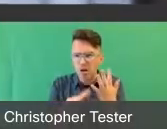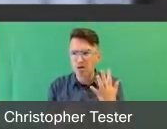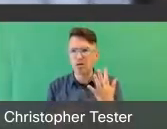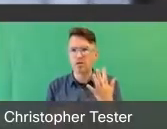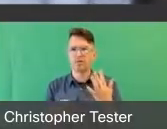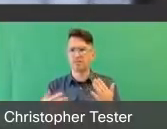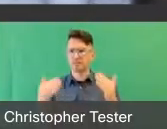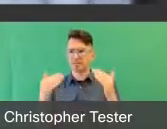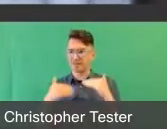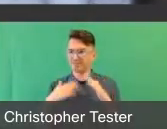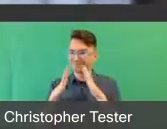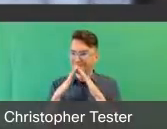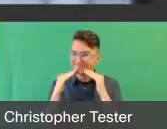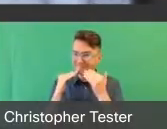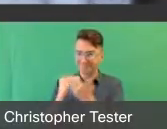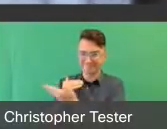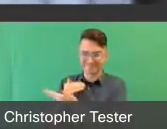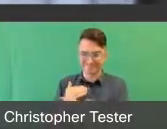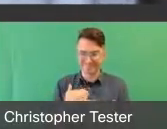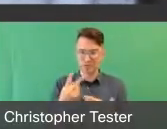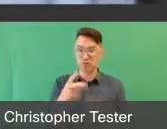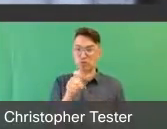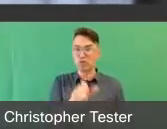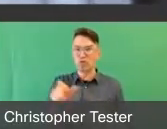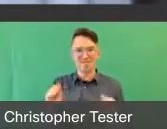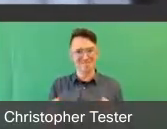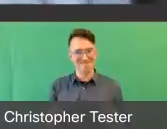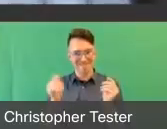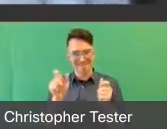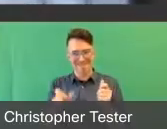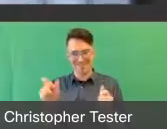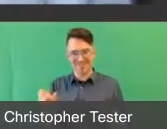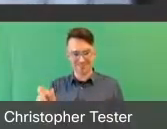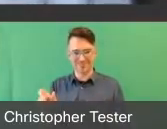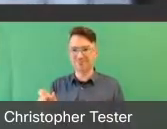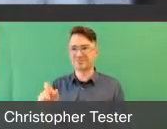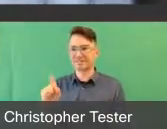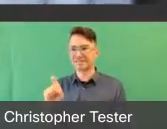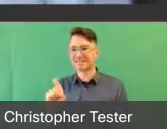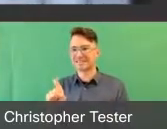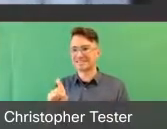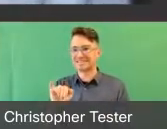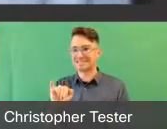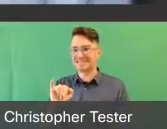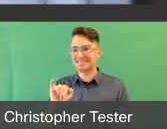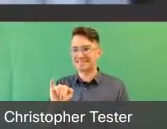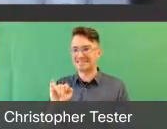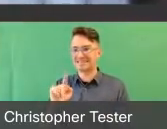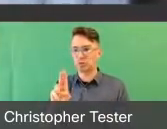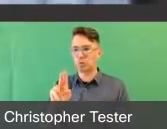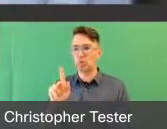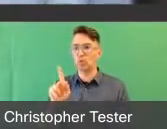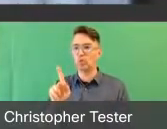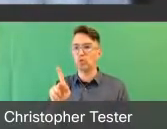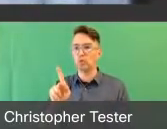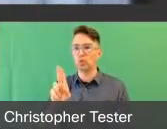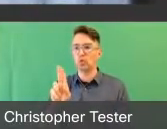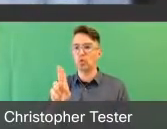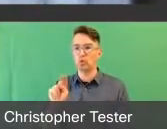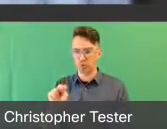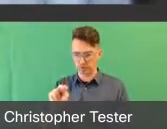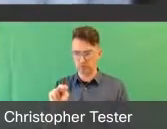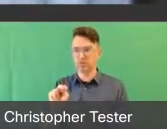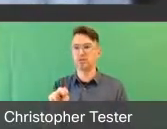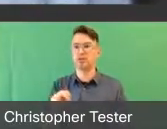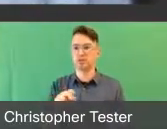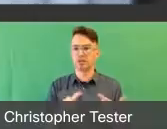Francis, two young people who will be taking us through this segment. Ziukun, joining us from China, is a student from Wuhan and a member